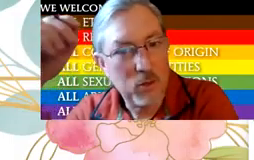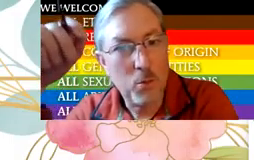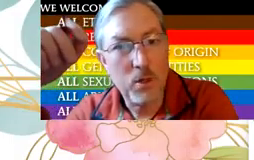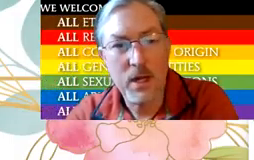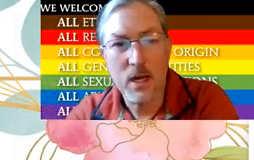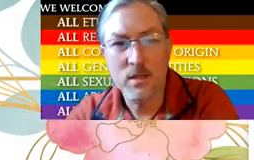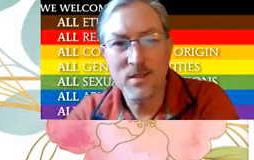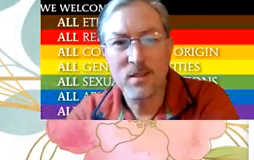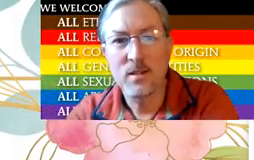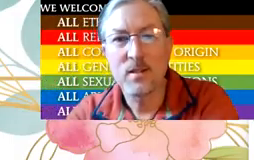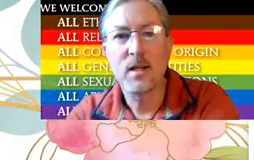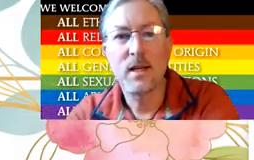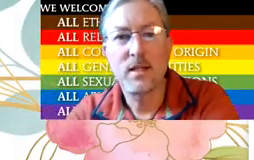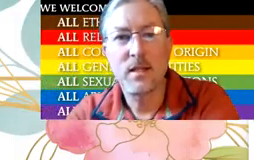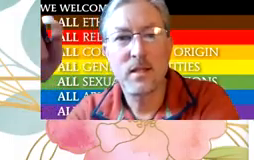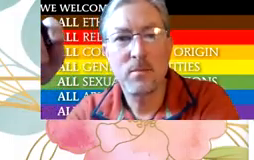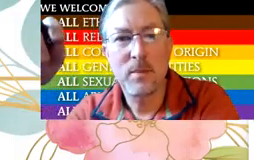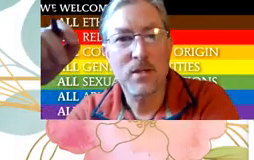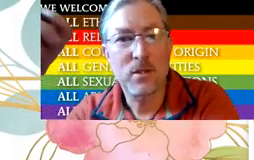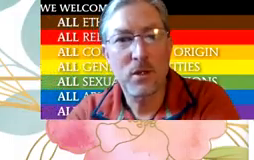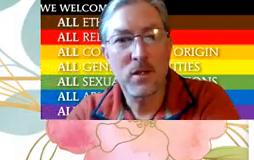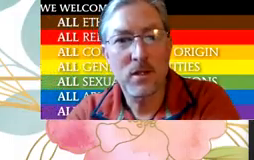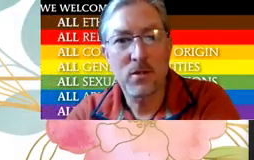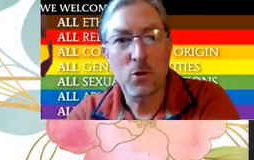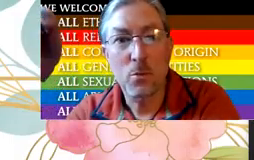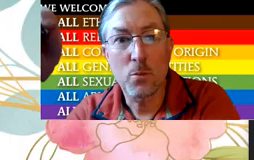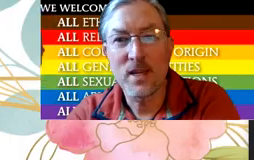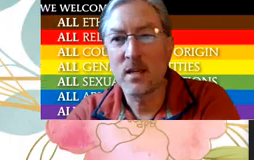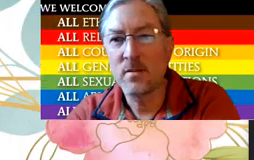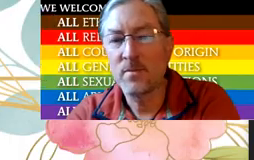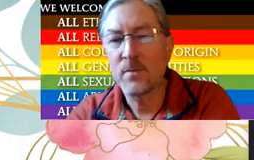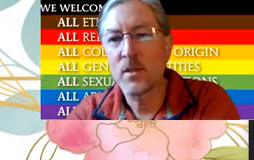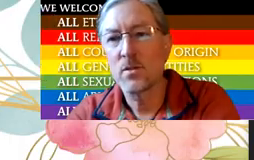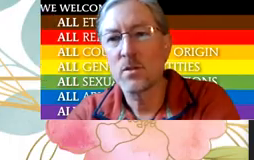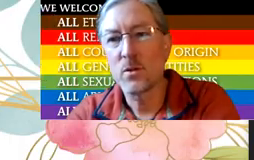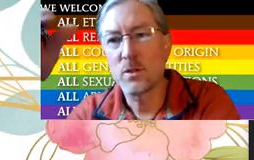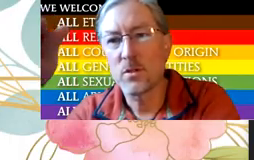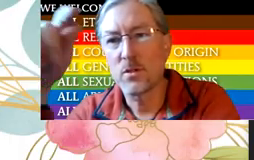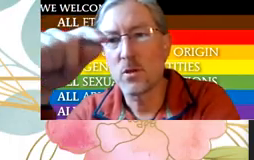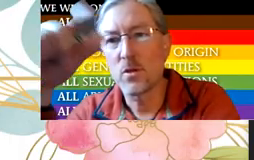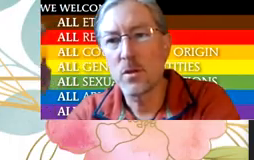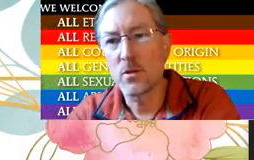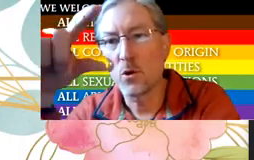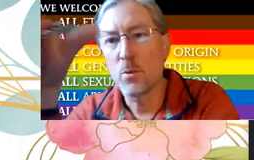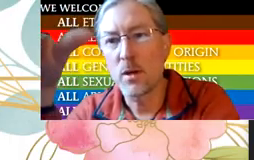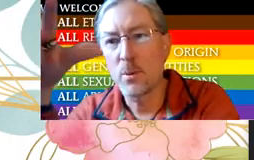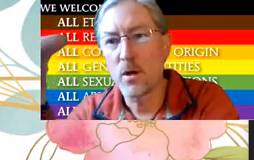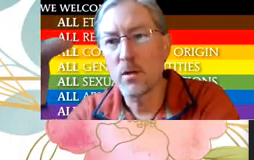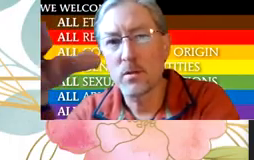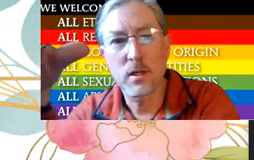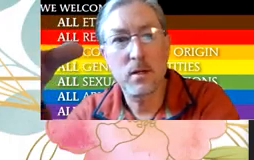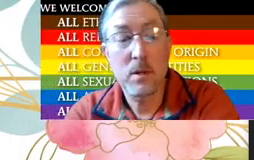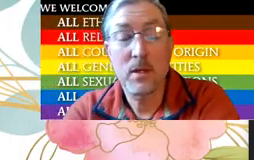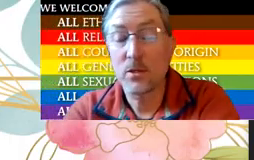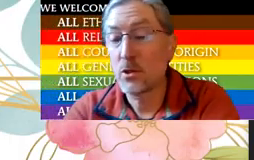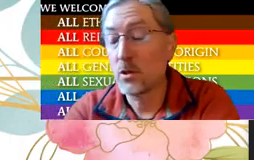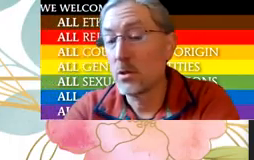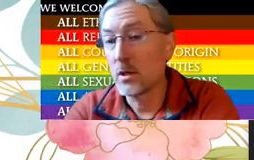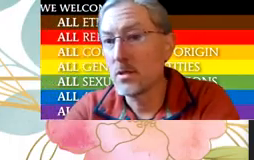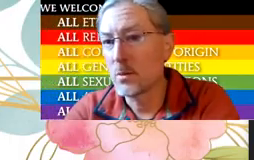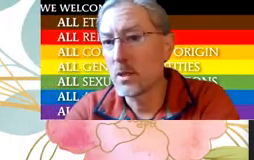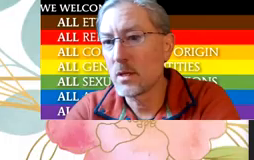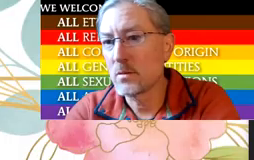Slovenia, it's dobro dan. And then in Macedonia, it's dobro den. So it's the dobre part, or maybe